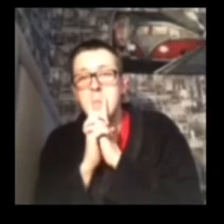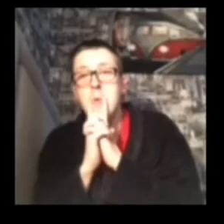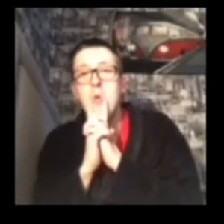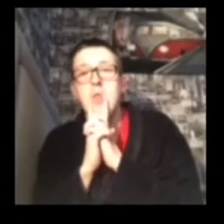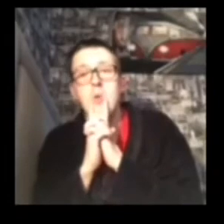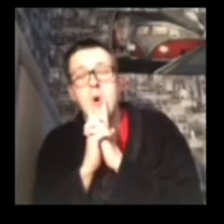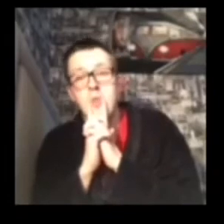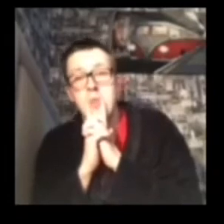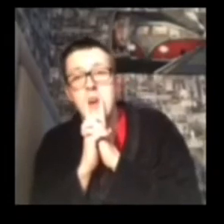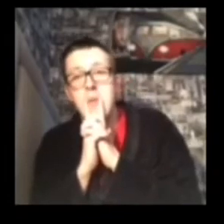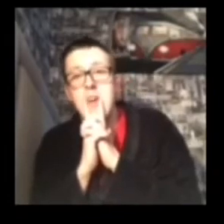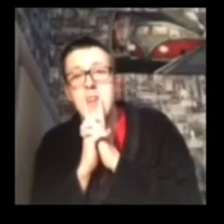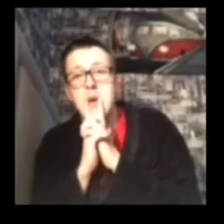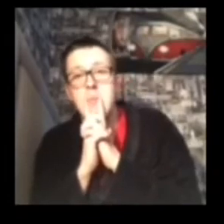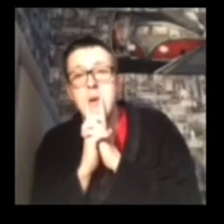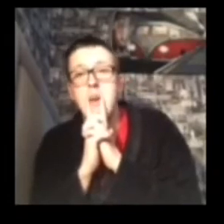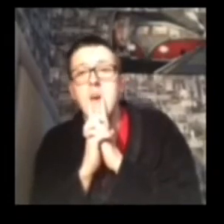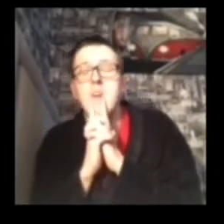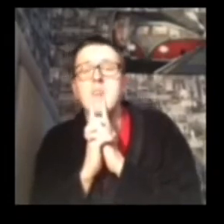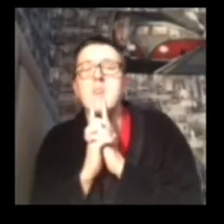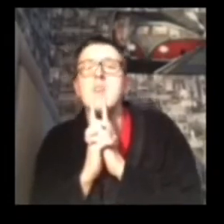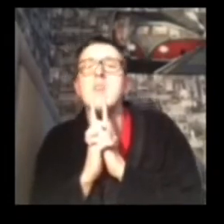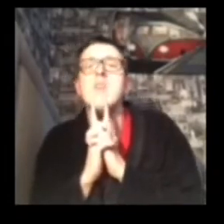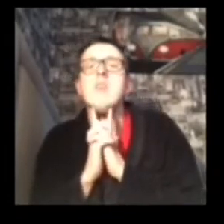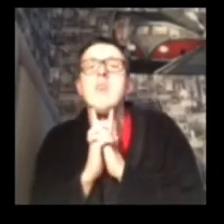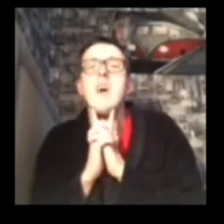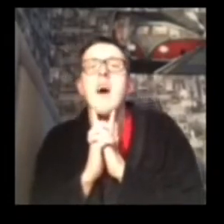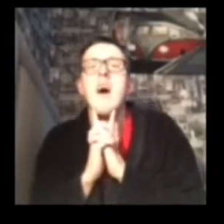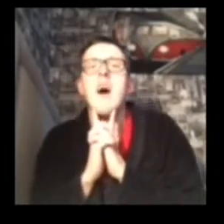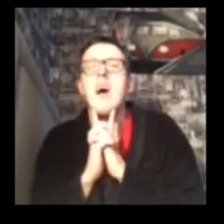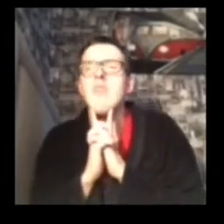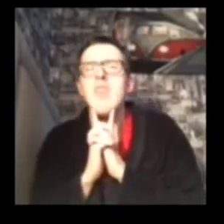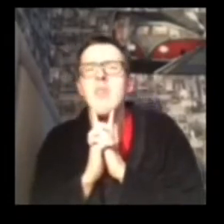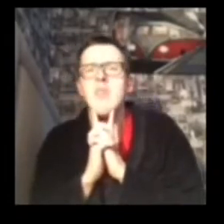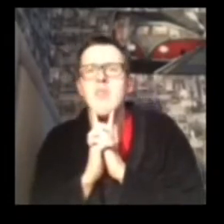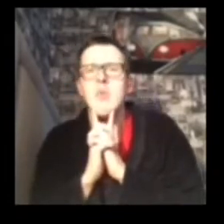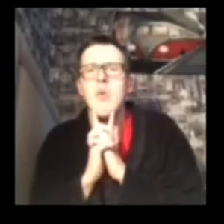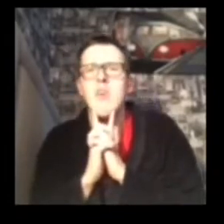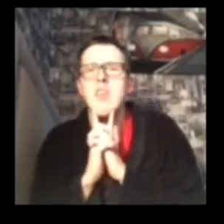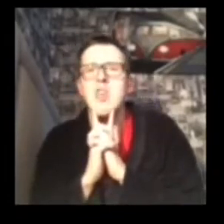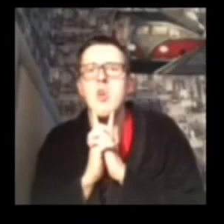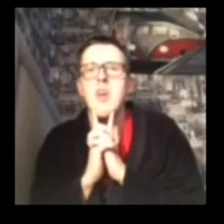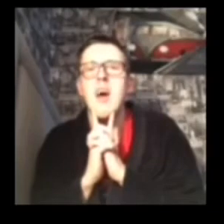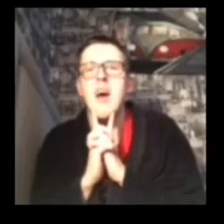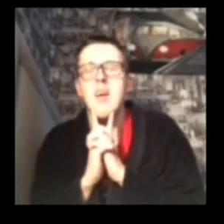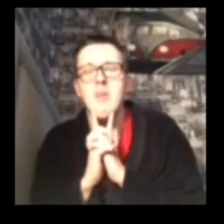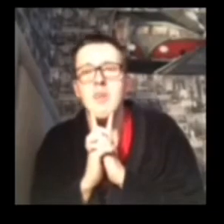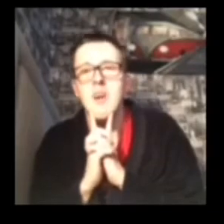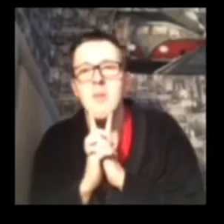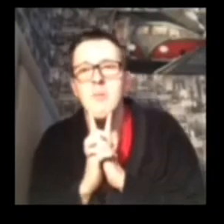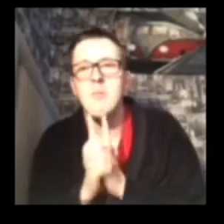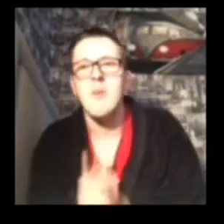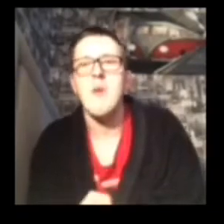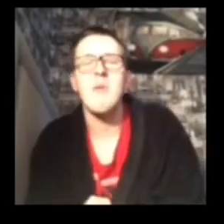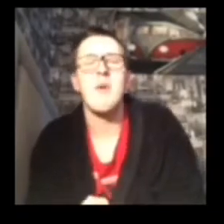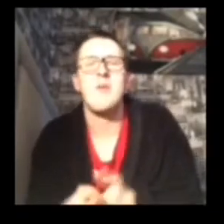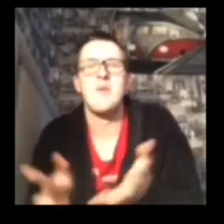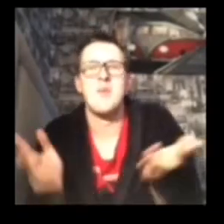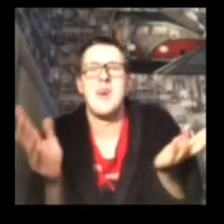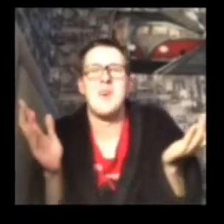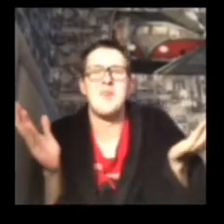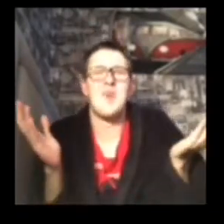Hooter's restaurants in America. I haven't seen one in the UK, or